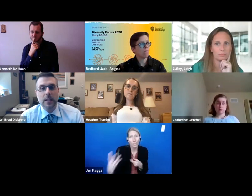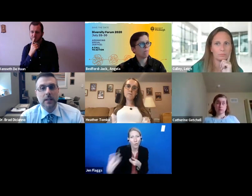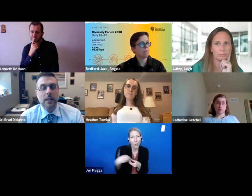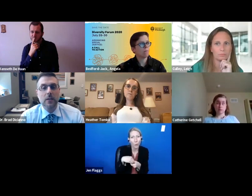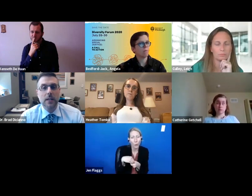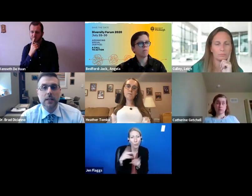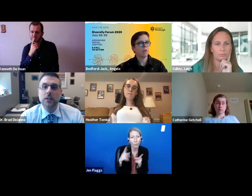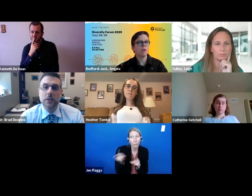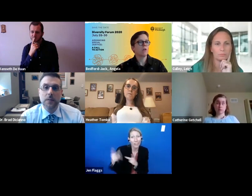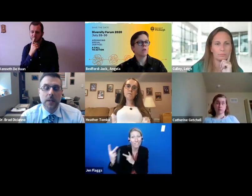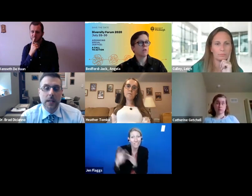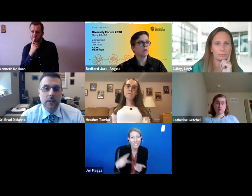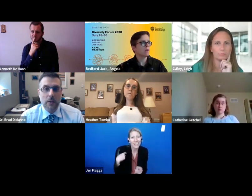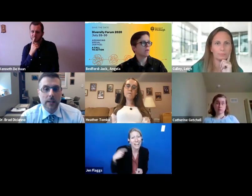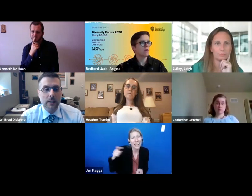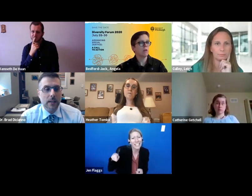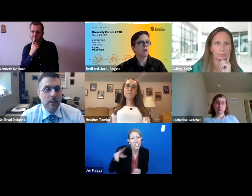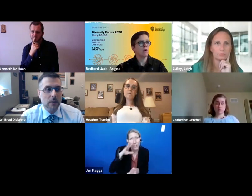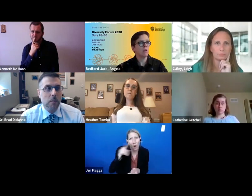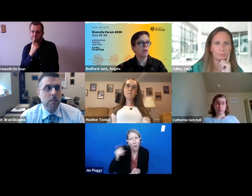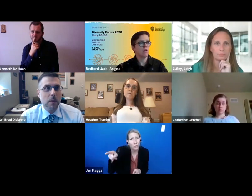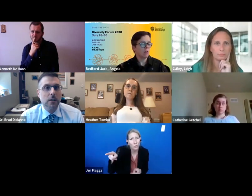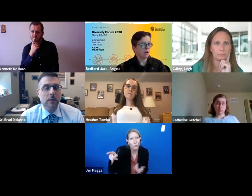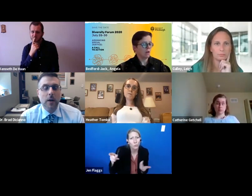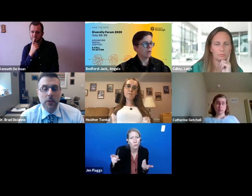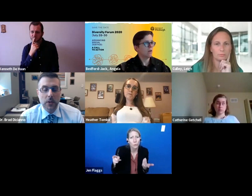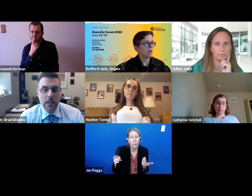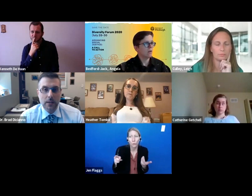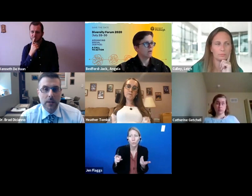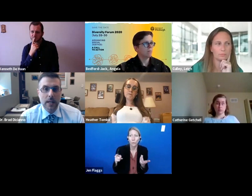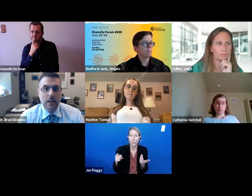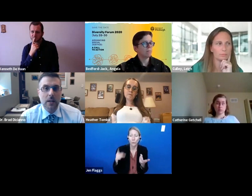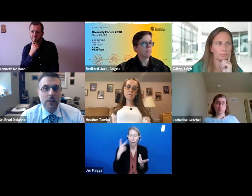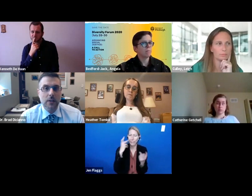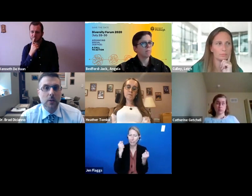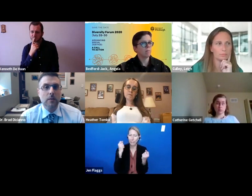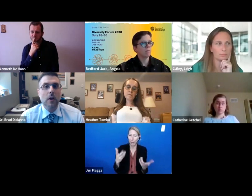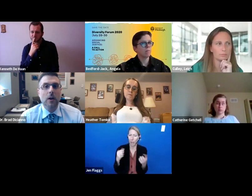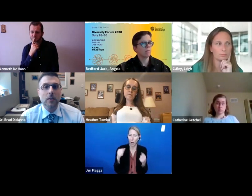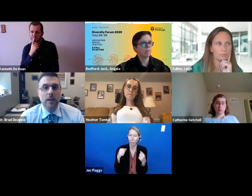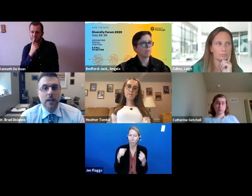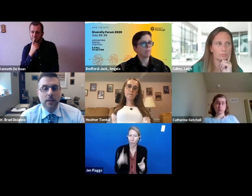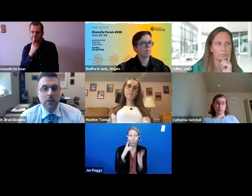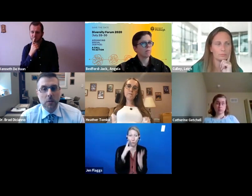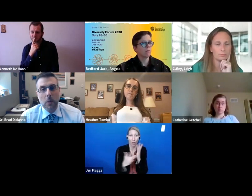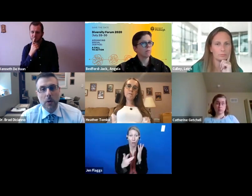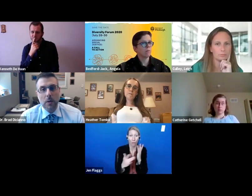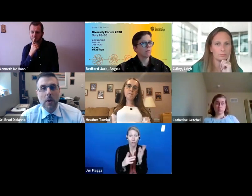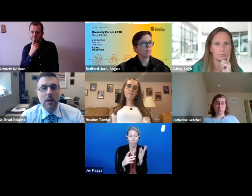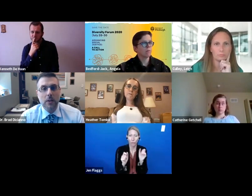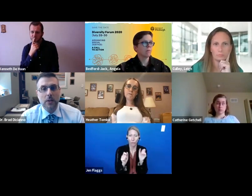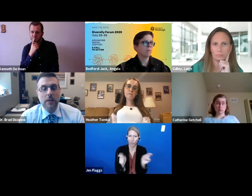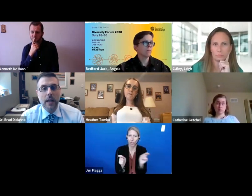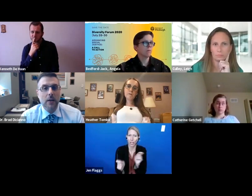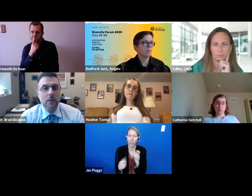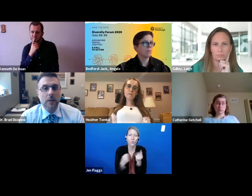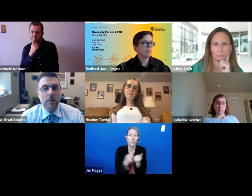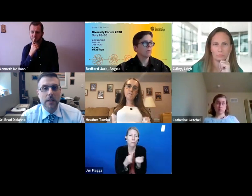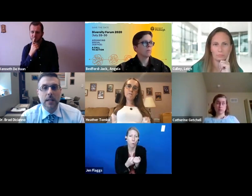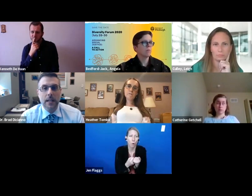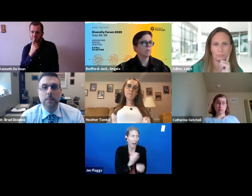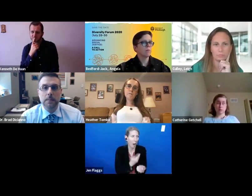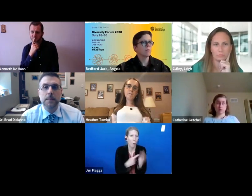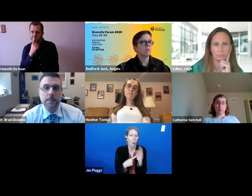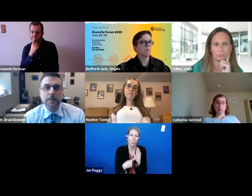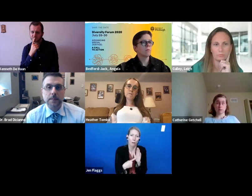in the visit that you need to. And so I see there's lots of opportunities for technology to evolve to support the models of care that we